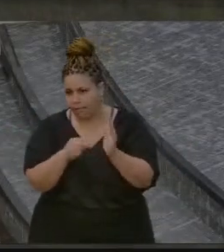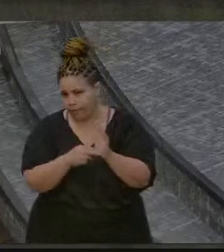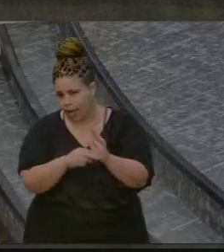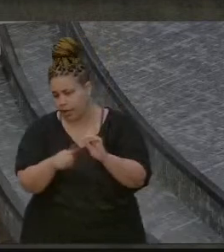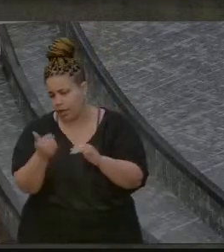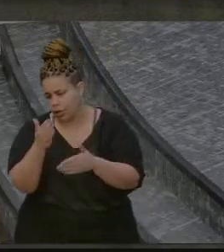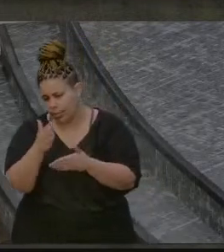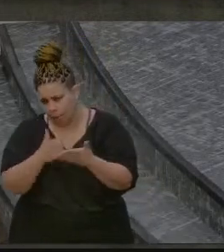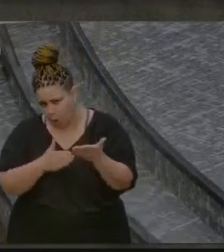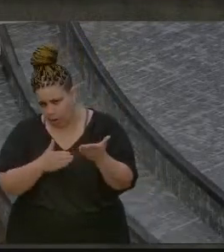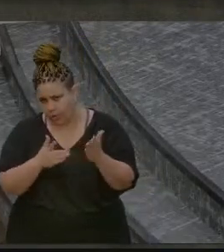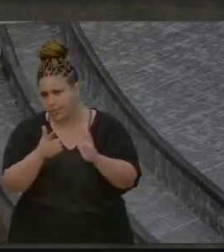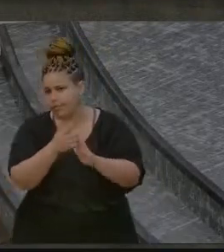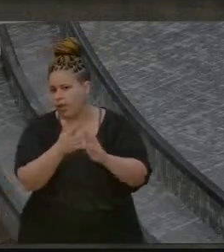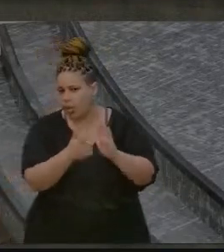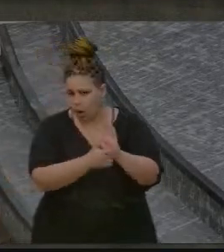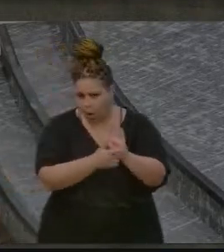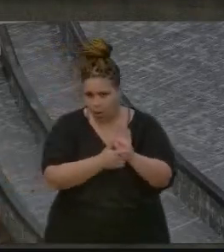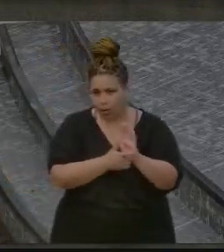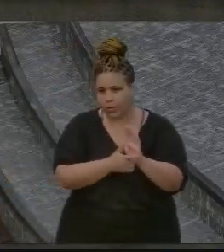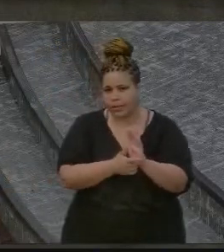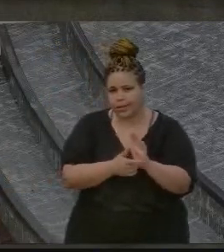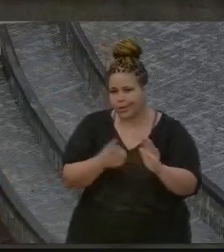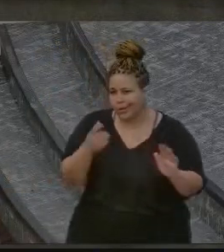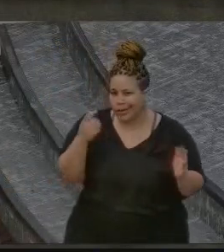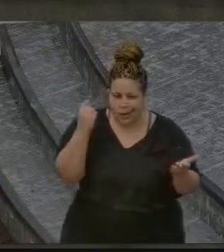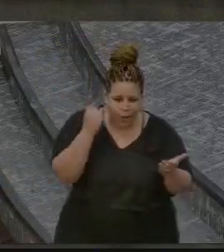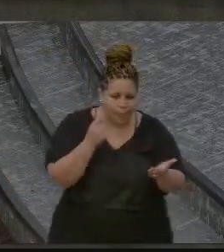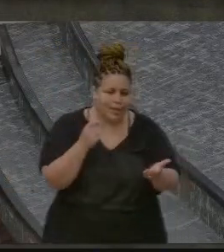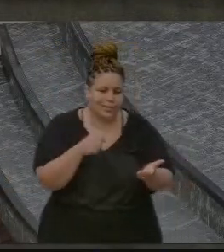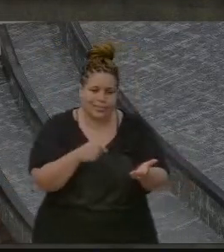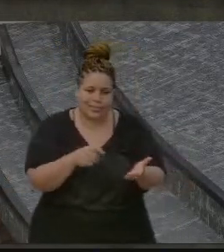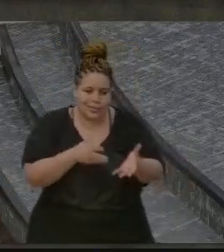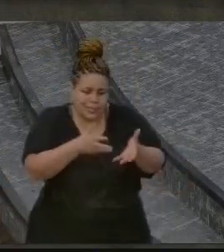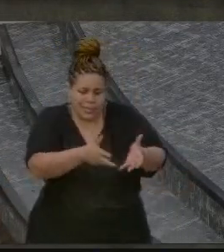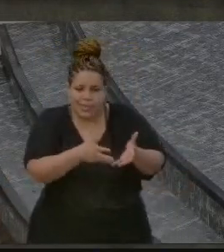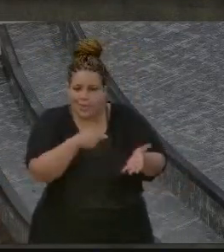of the statute, and it wouldn't make much sense just sitting there by itself.